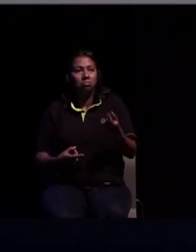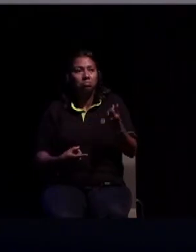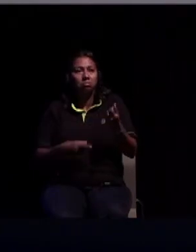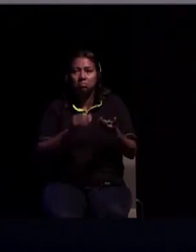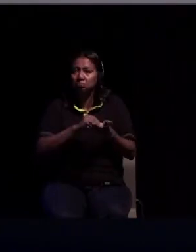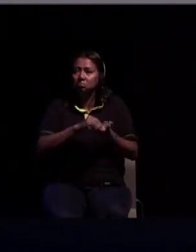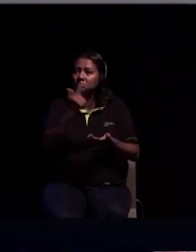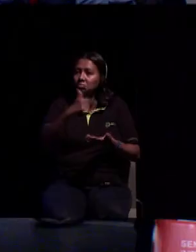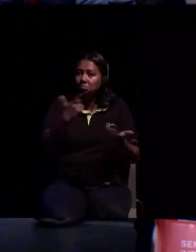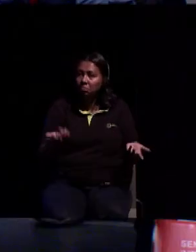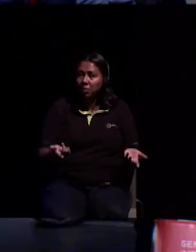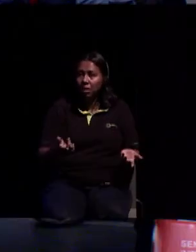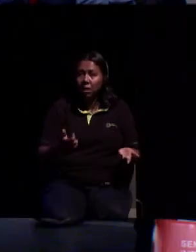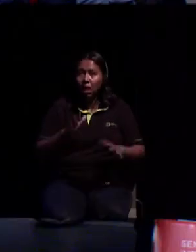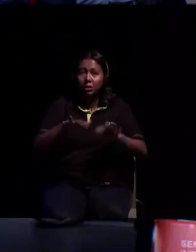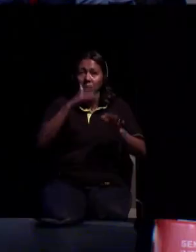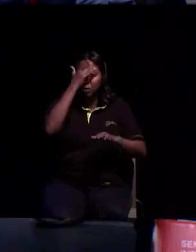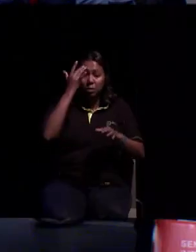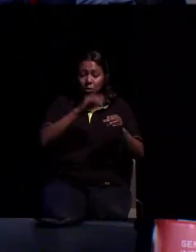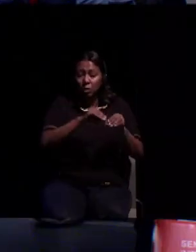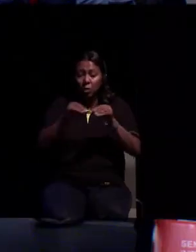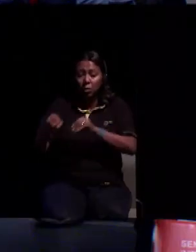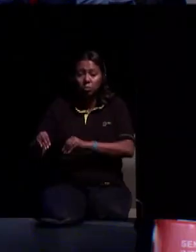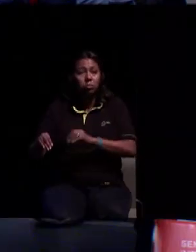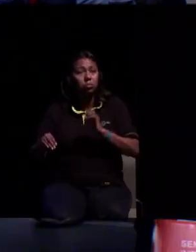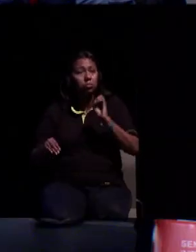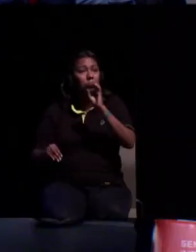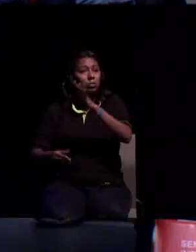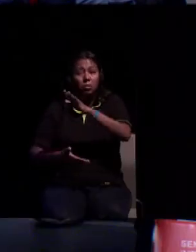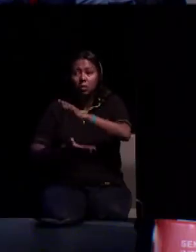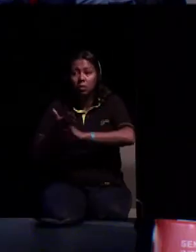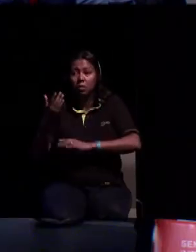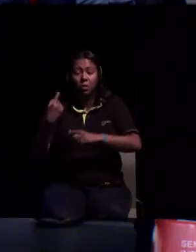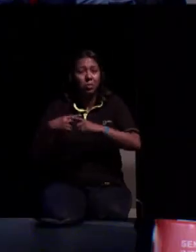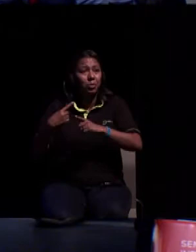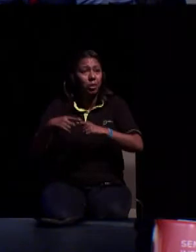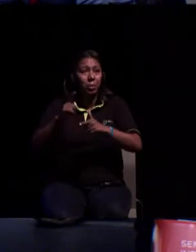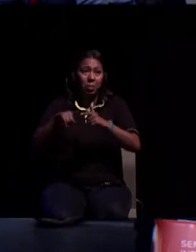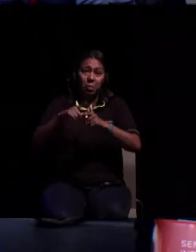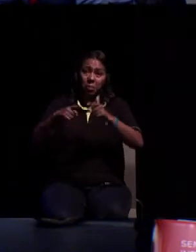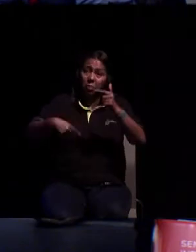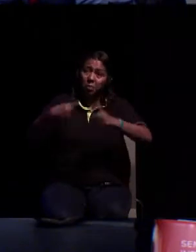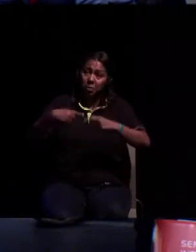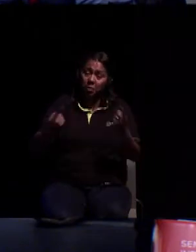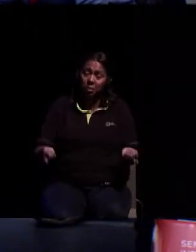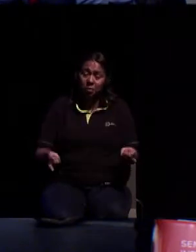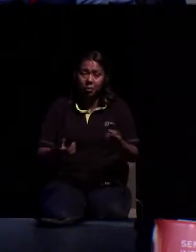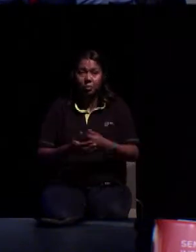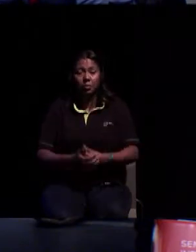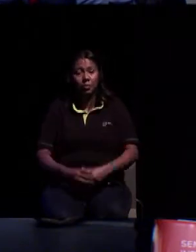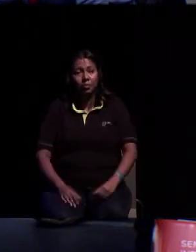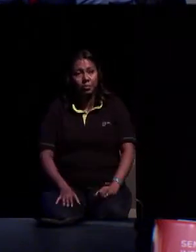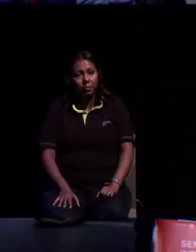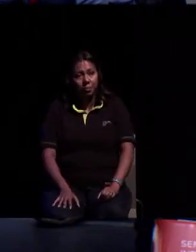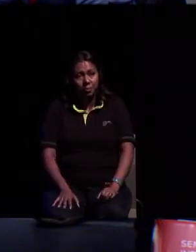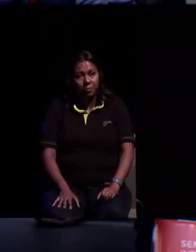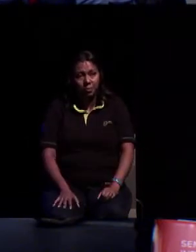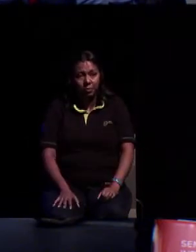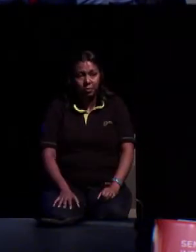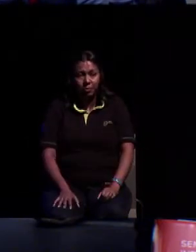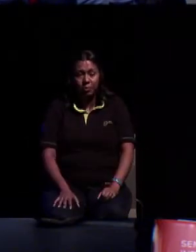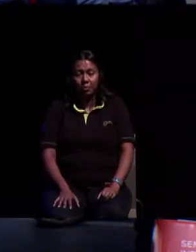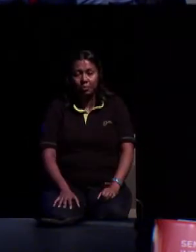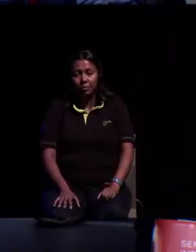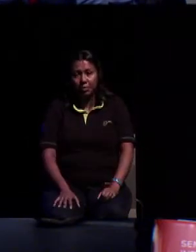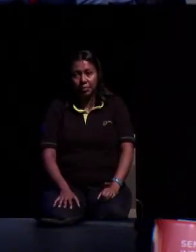So I think the only legitimacy for the UN World Tourism Organization is if it became a UN organization for